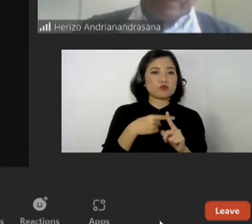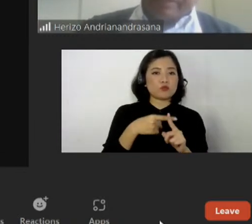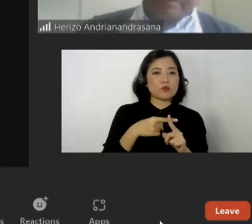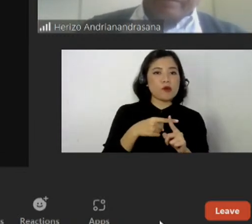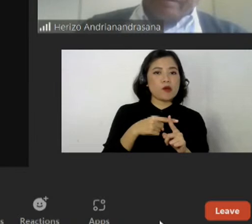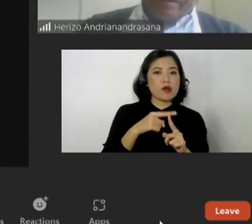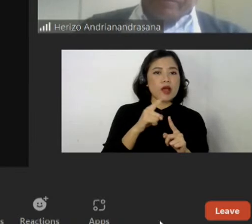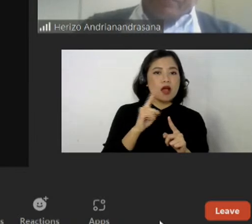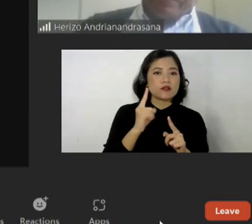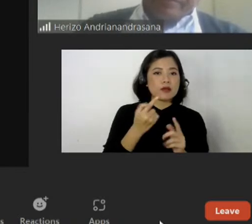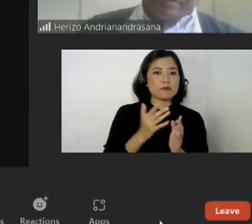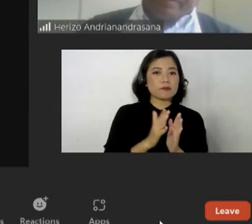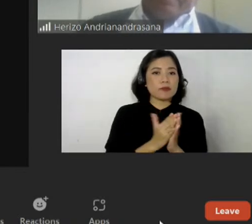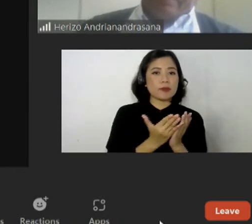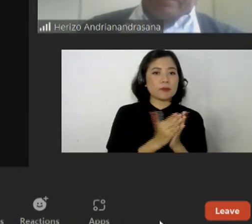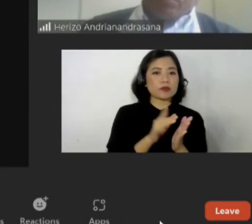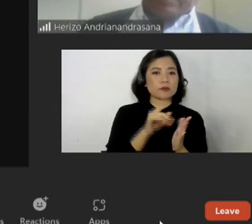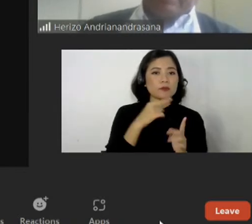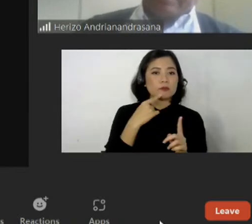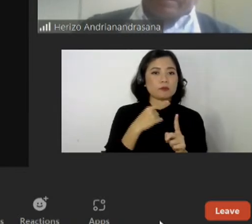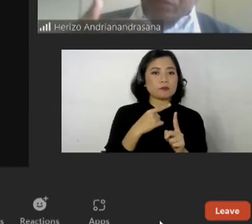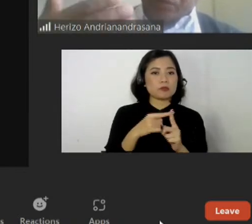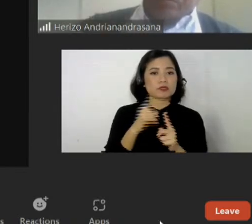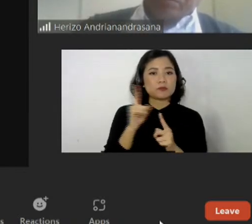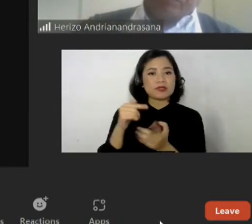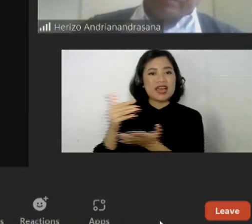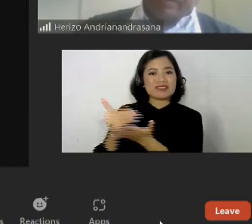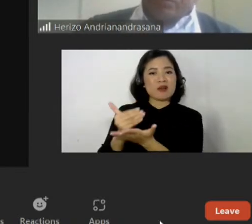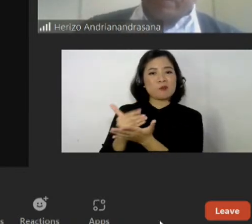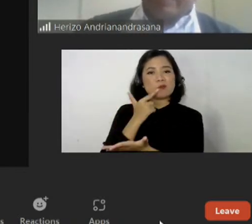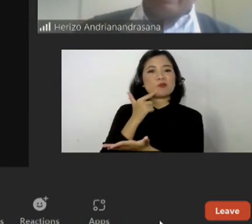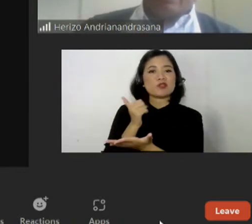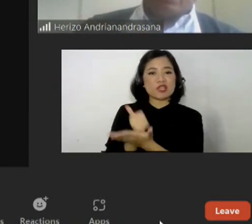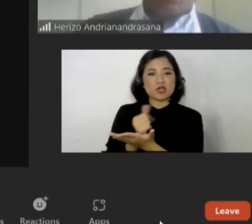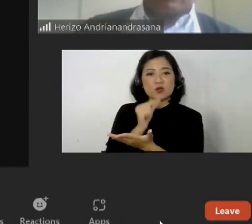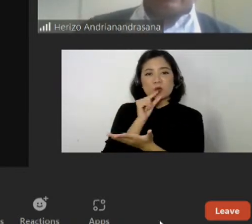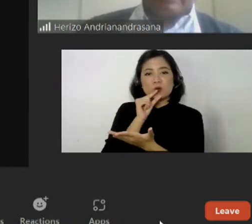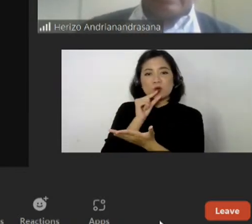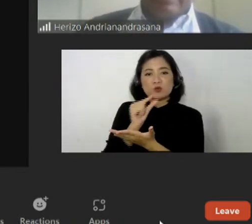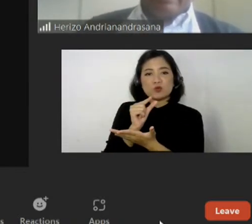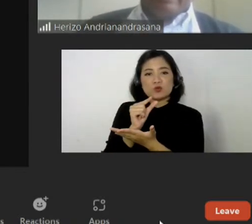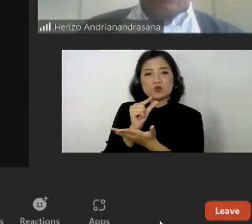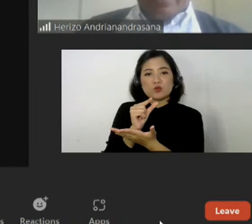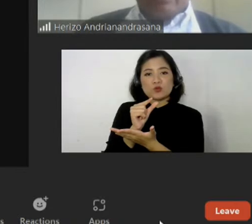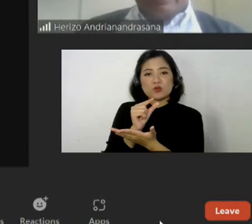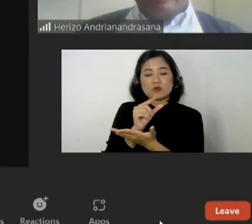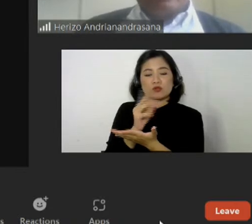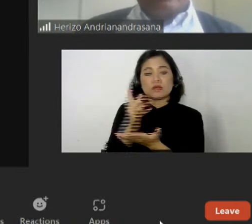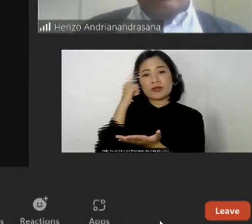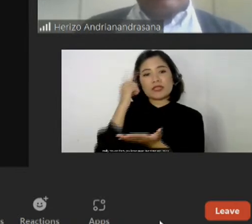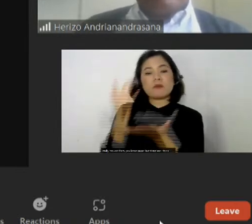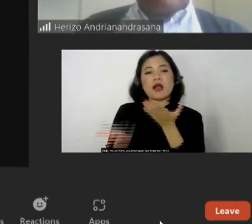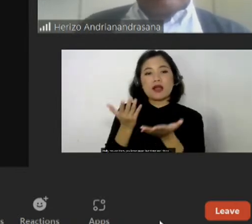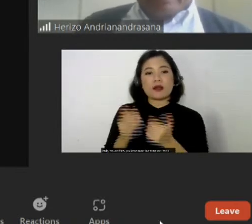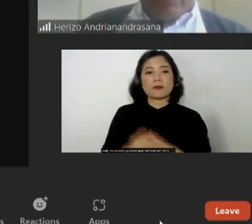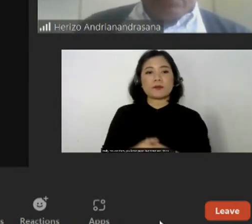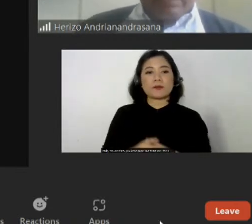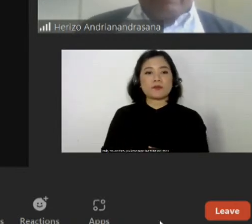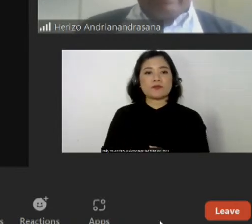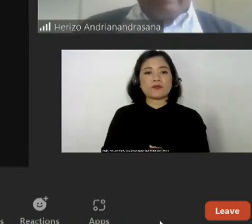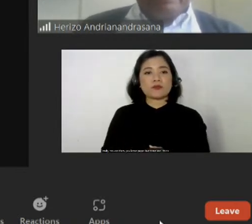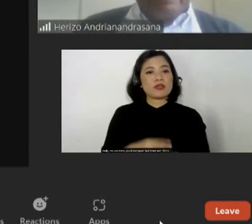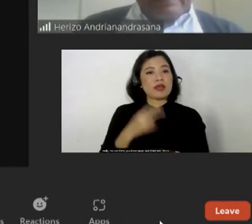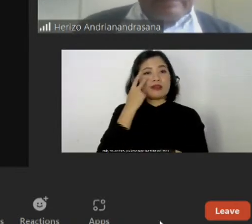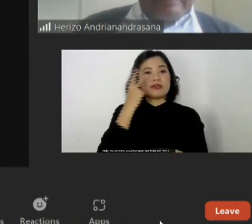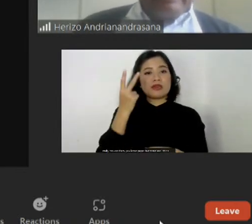but I think these are very important data that need to be considered. So what we did was, if you look